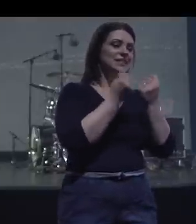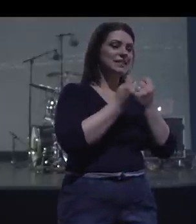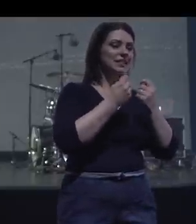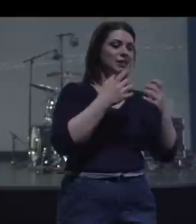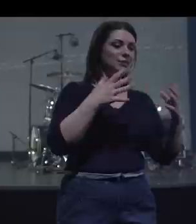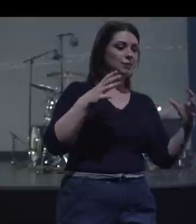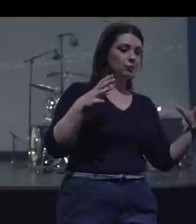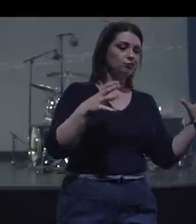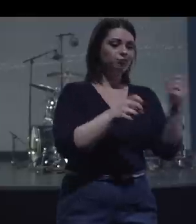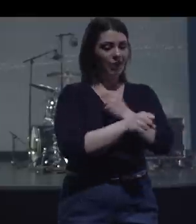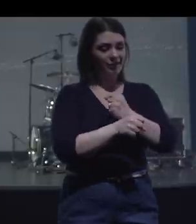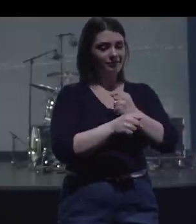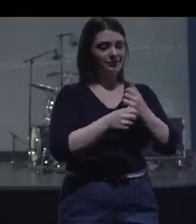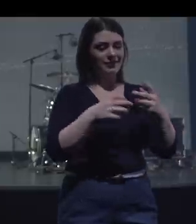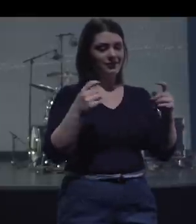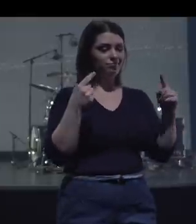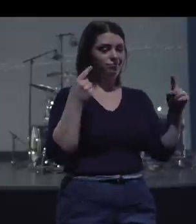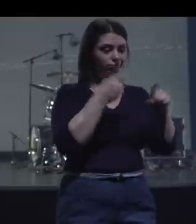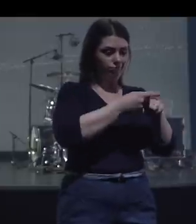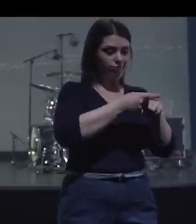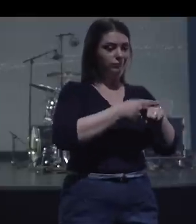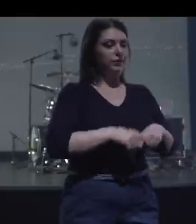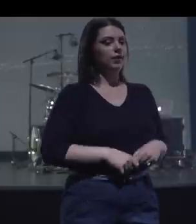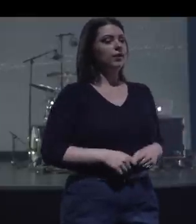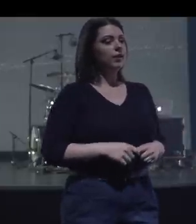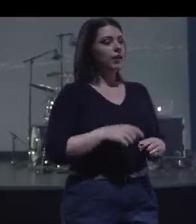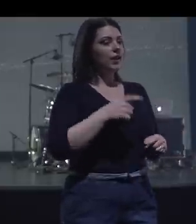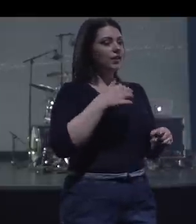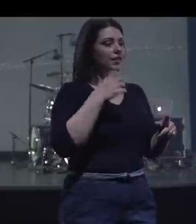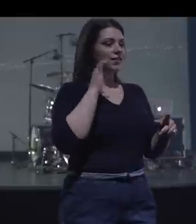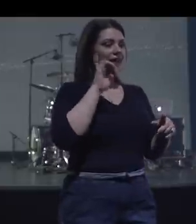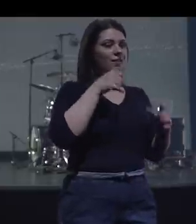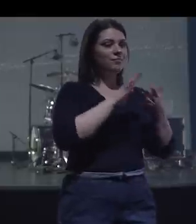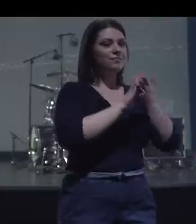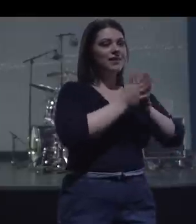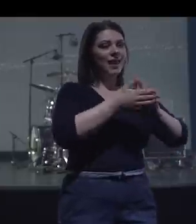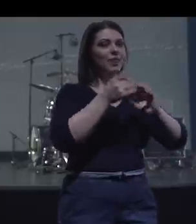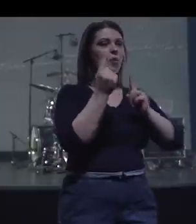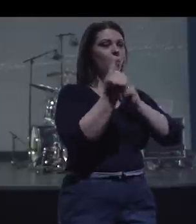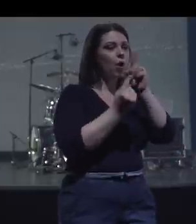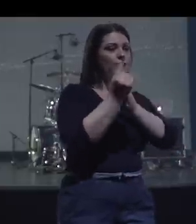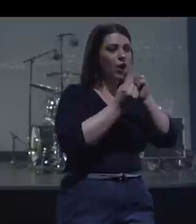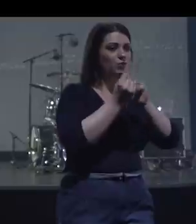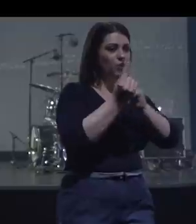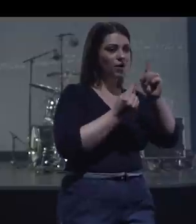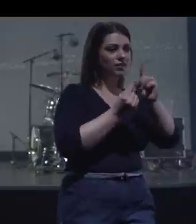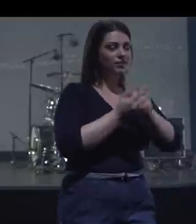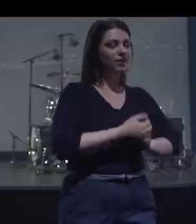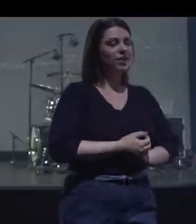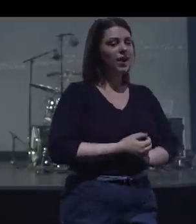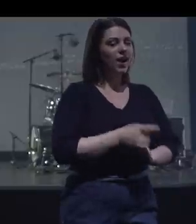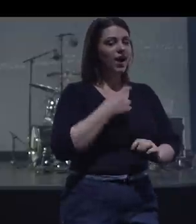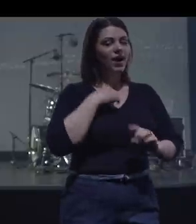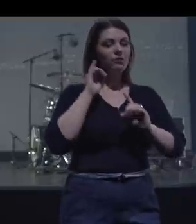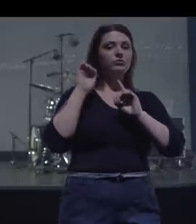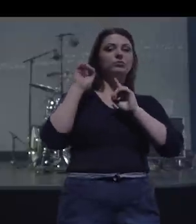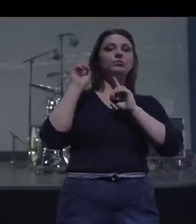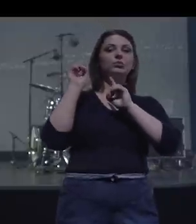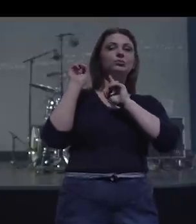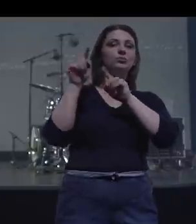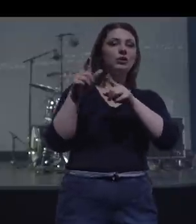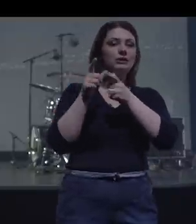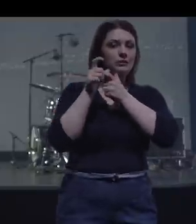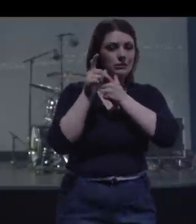into a one-on-one, him against me. I ran all the way back, all the way to defend my goal at the other end of the